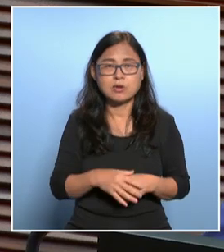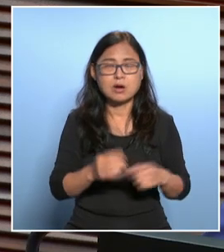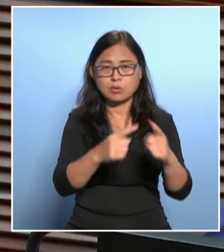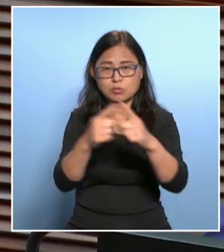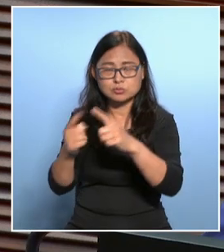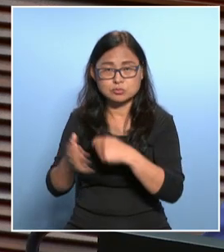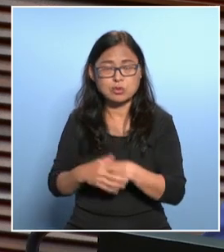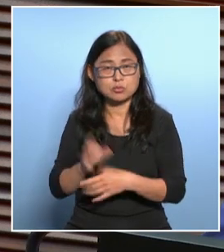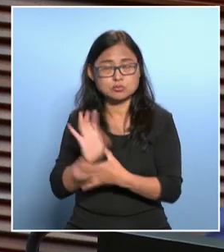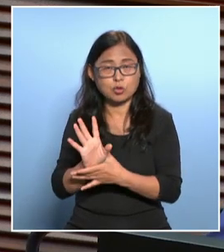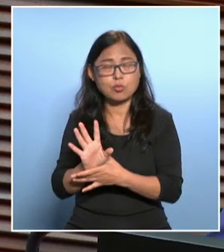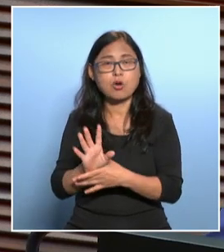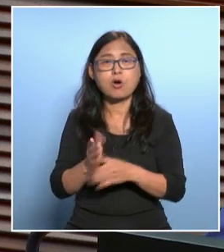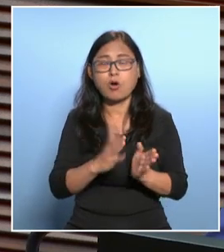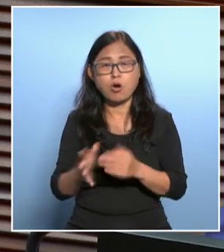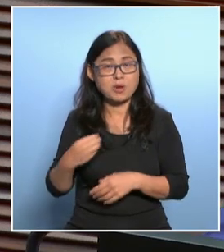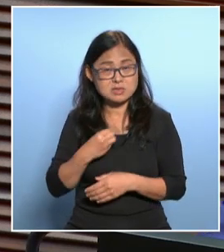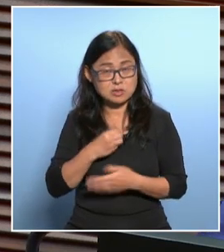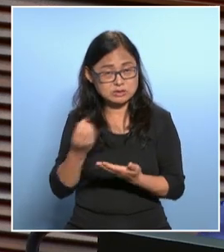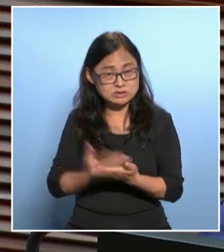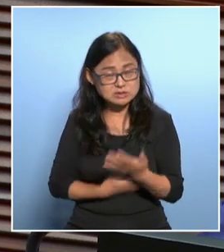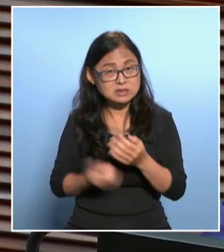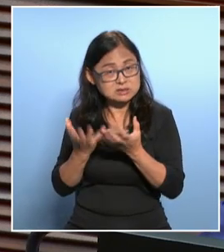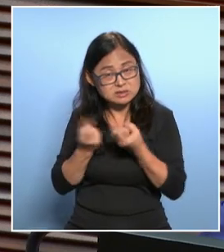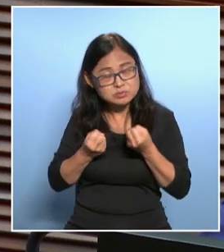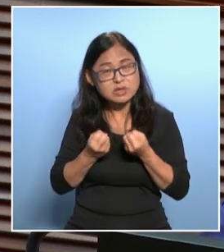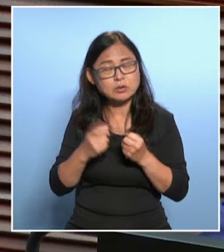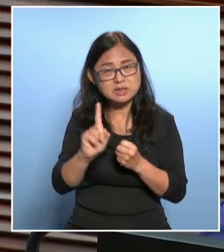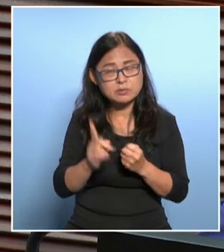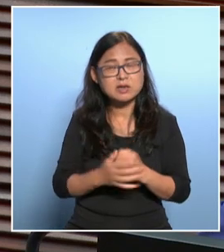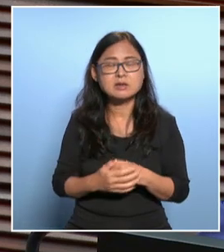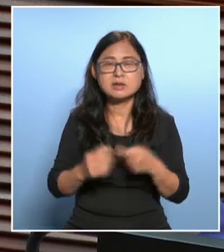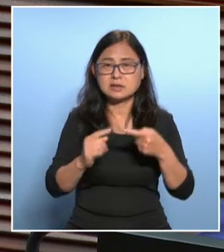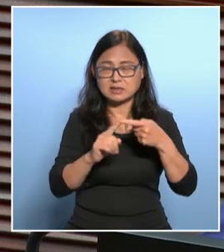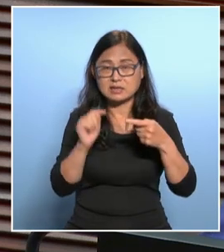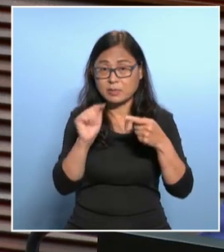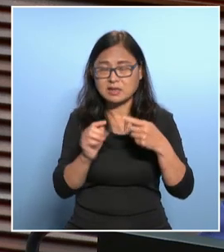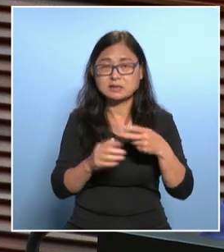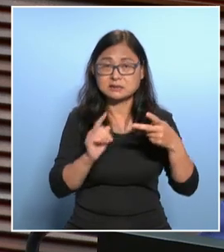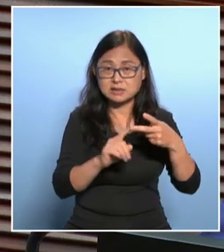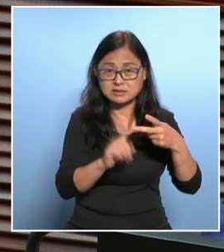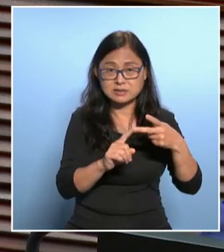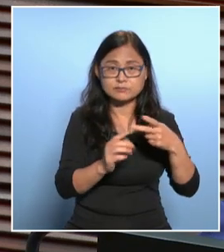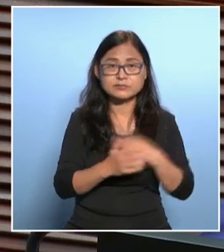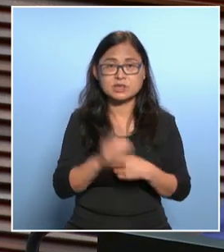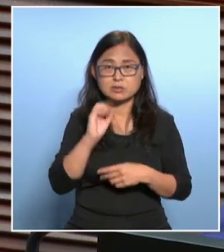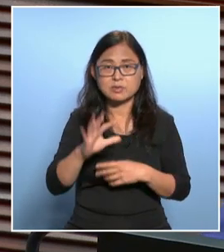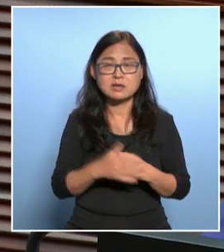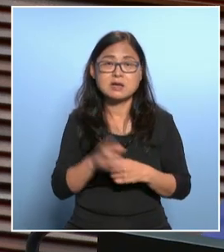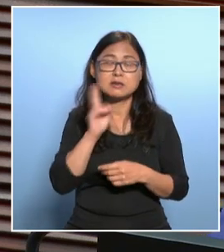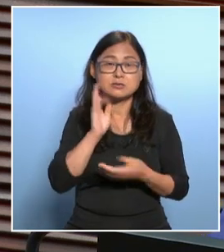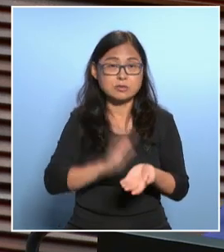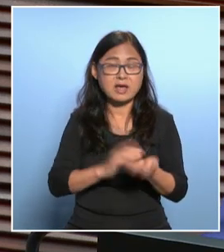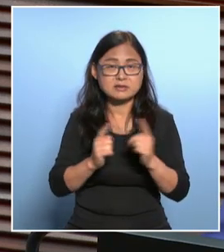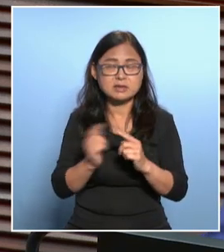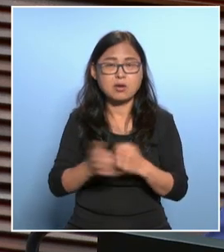If yes, How is the